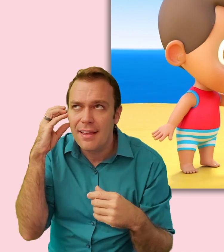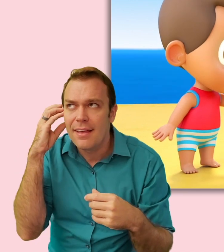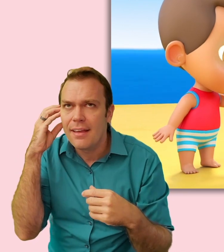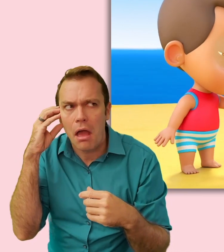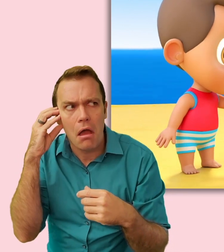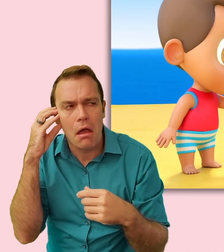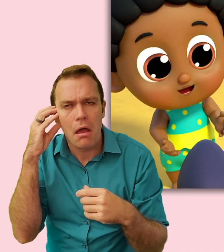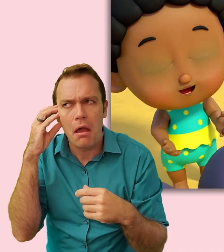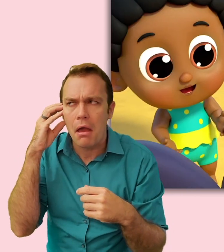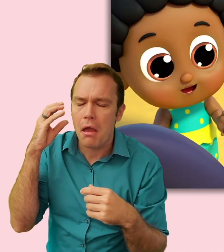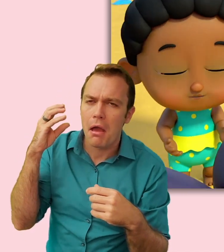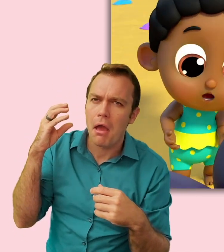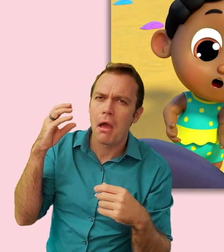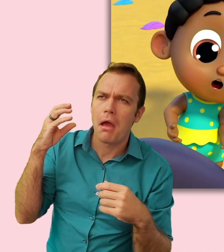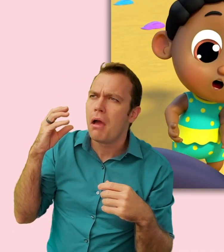hear.